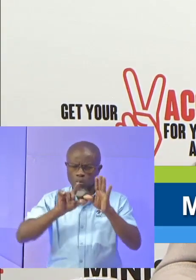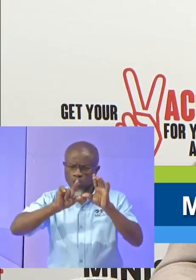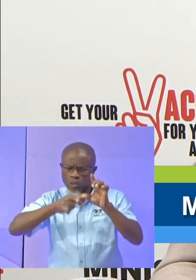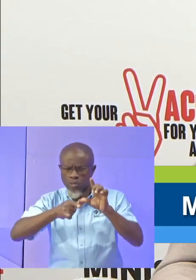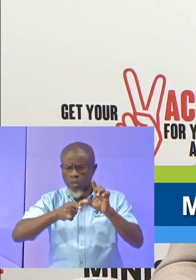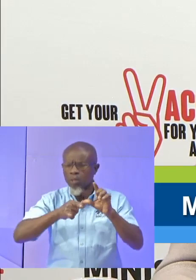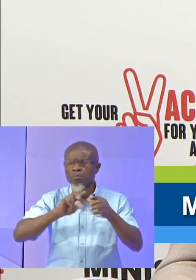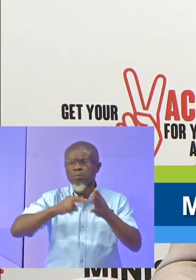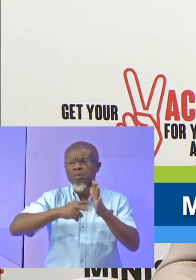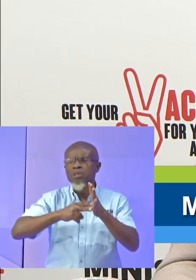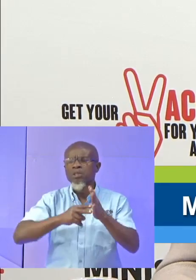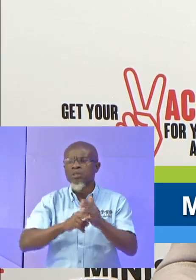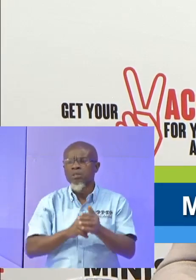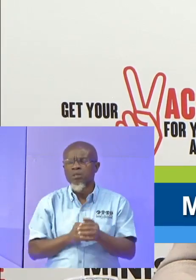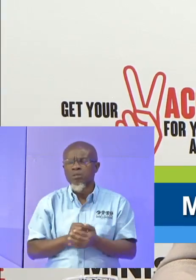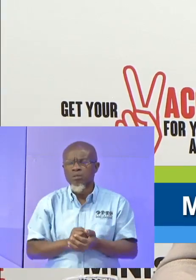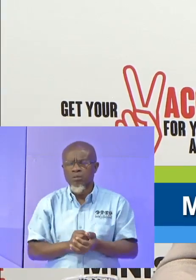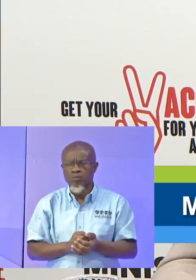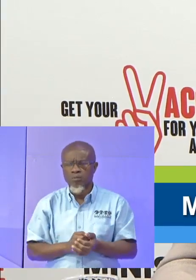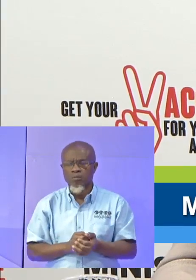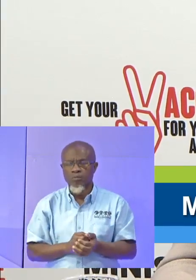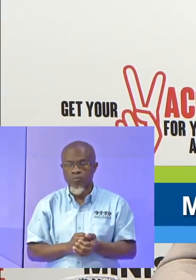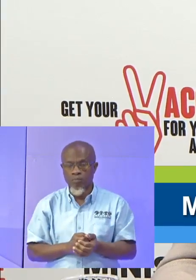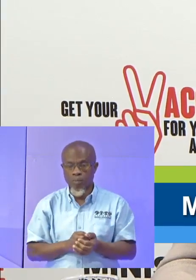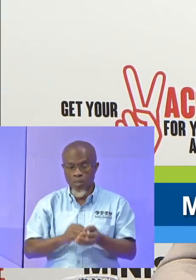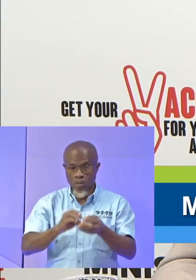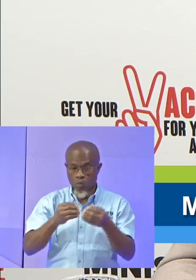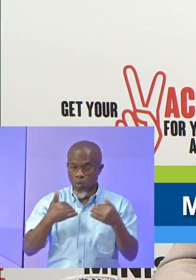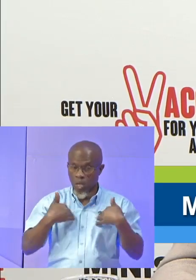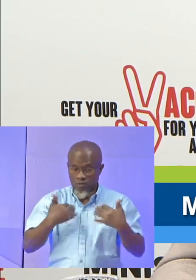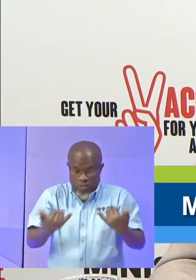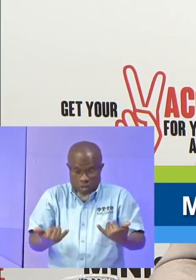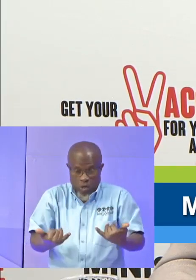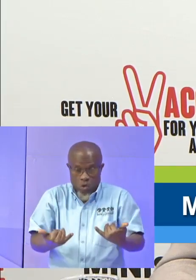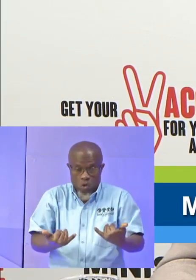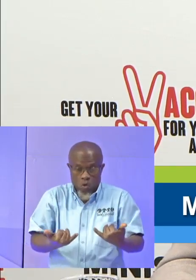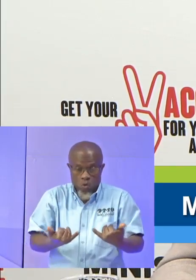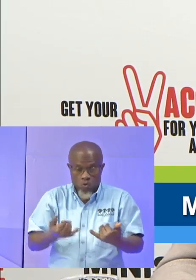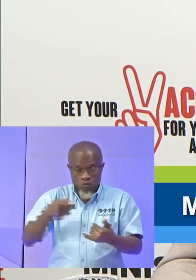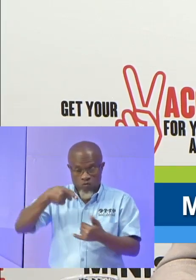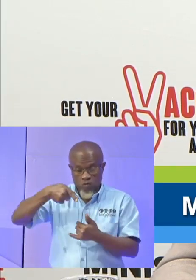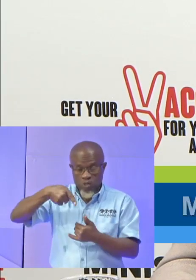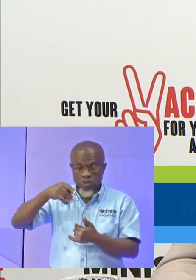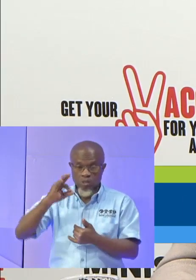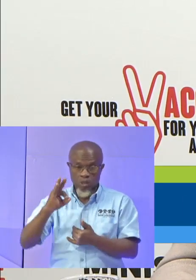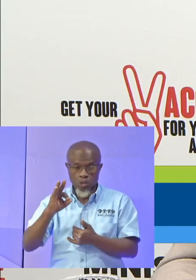overnight. So the number of doses of Pfizer,